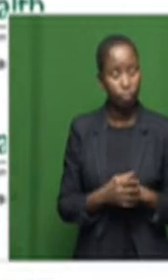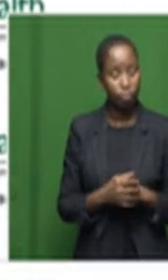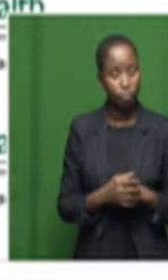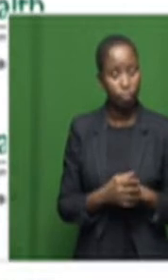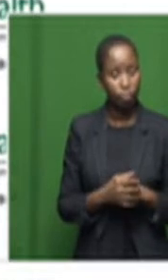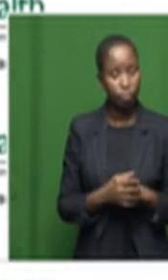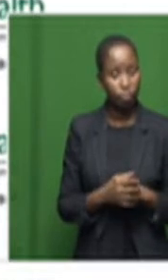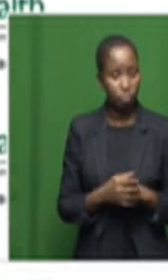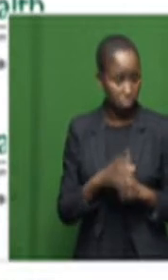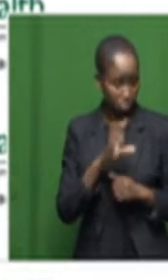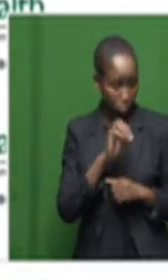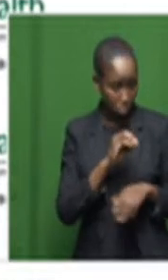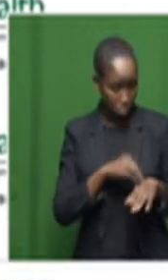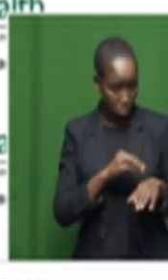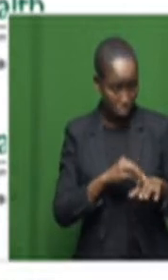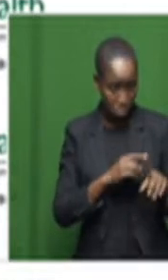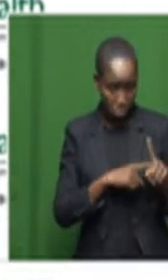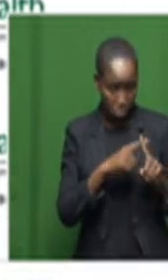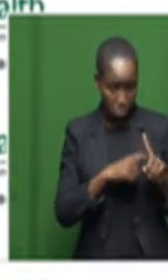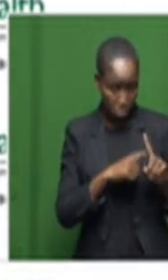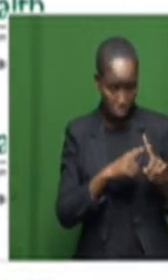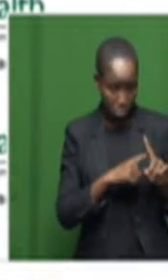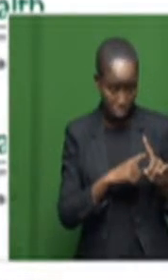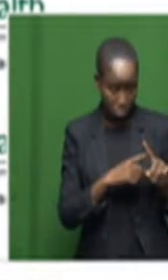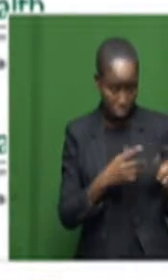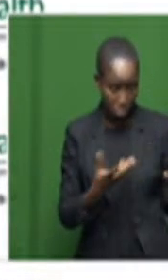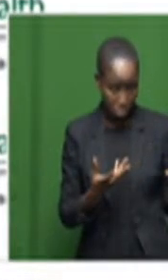is there a problem with connectivity?